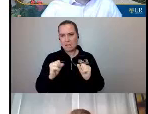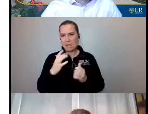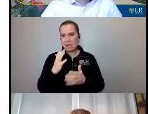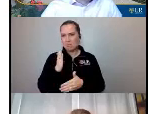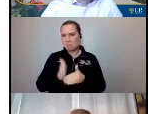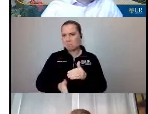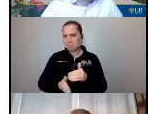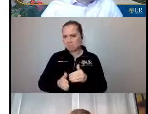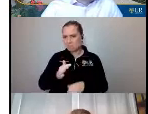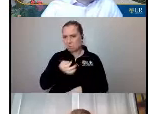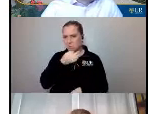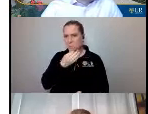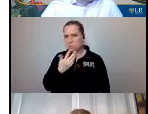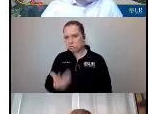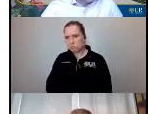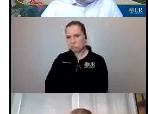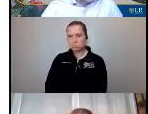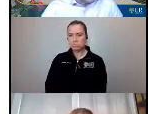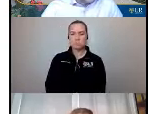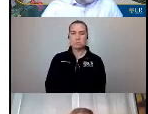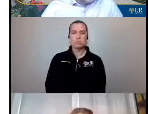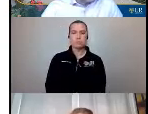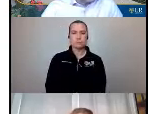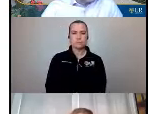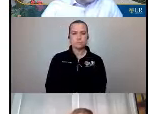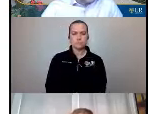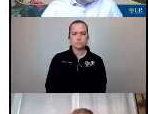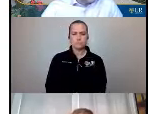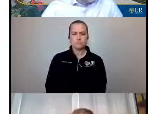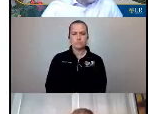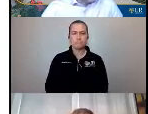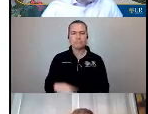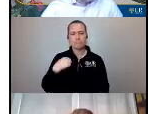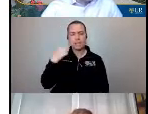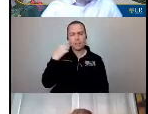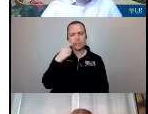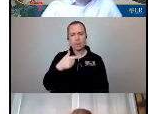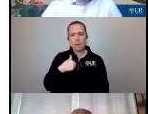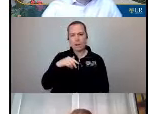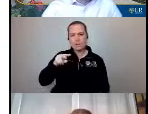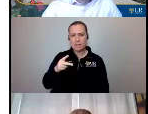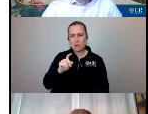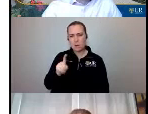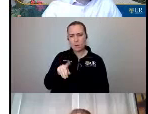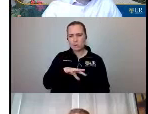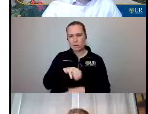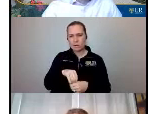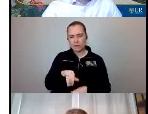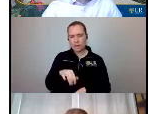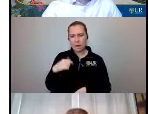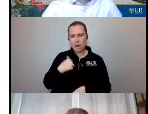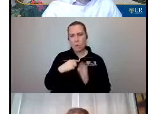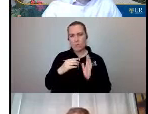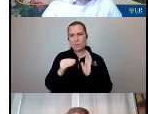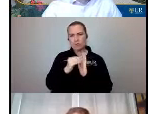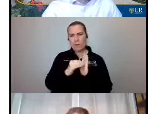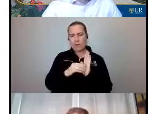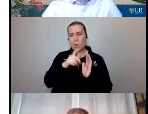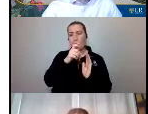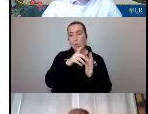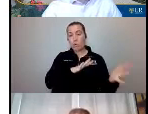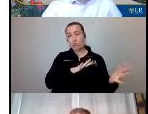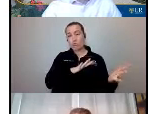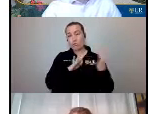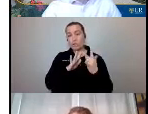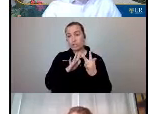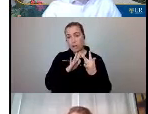sooner. And I think there's a second question in here. Are we tracking those that reach out for screening and closing the gaps